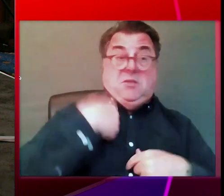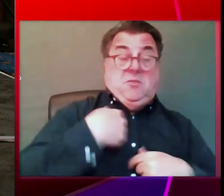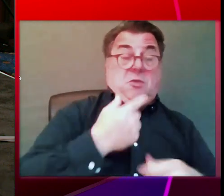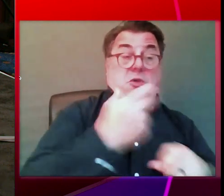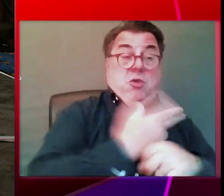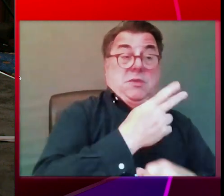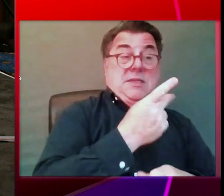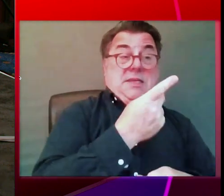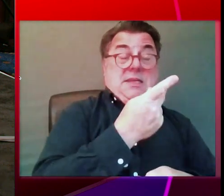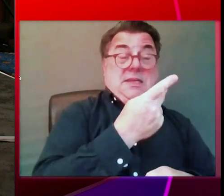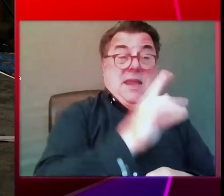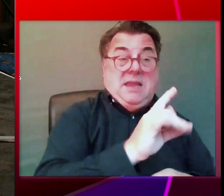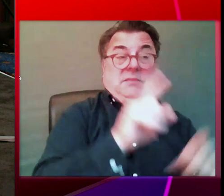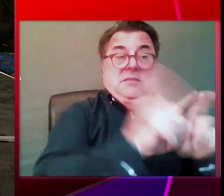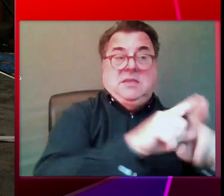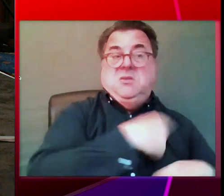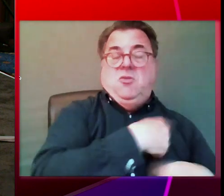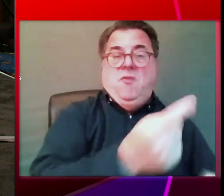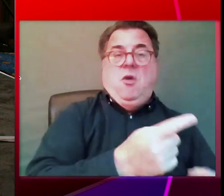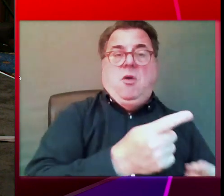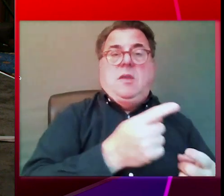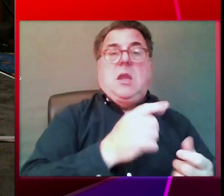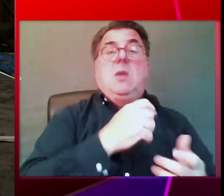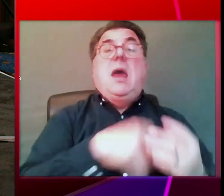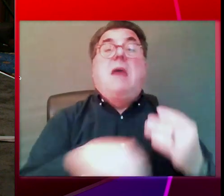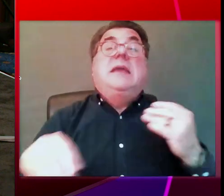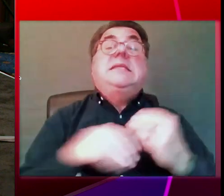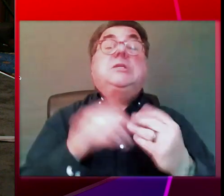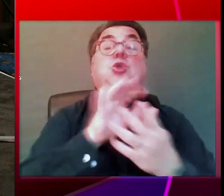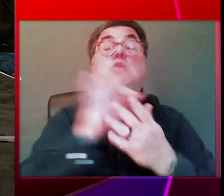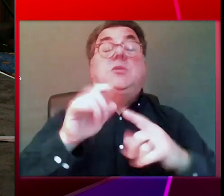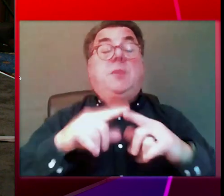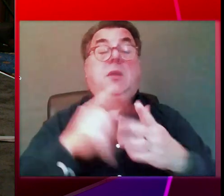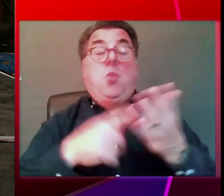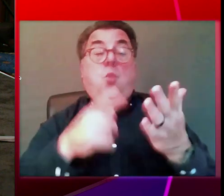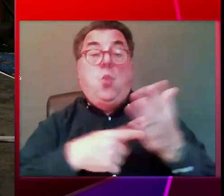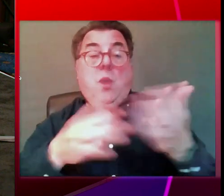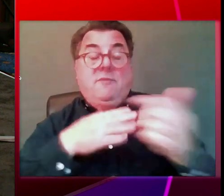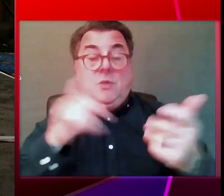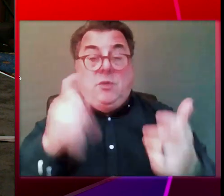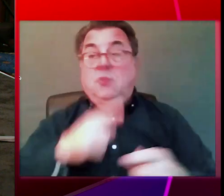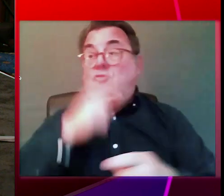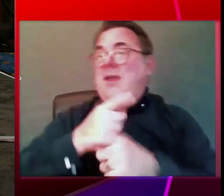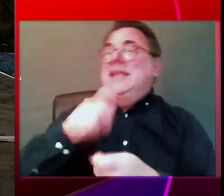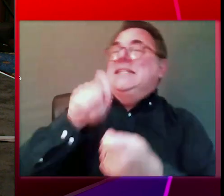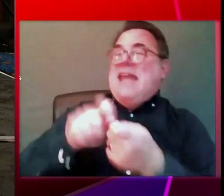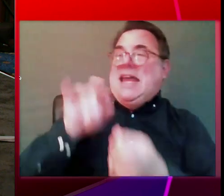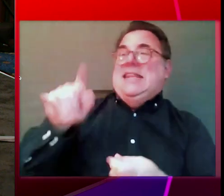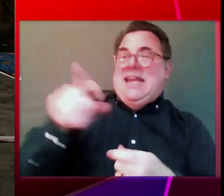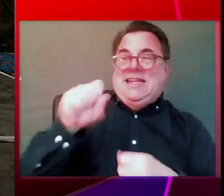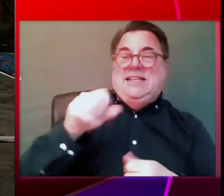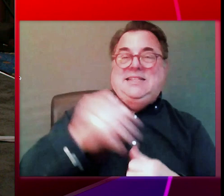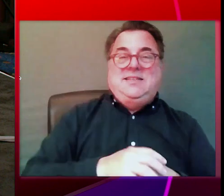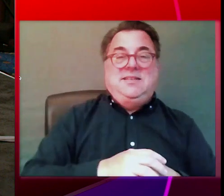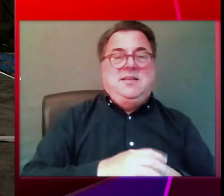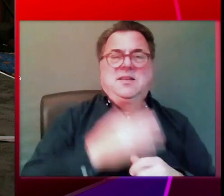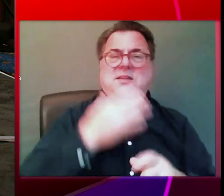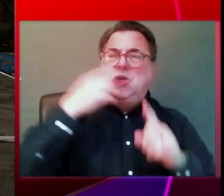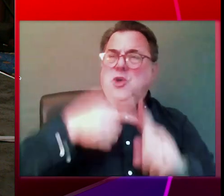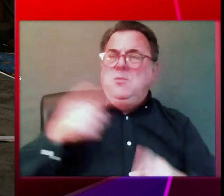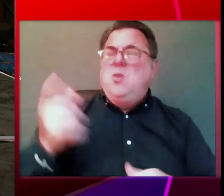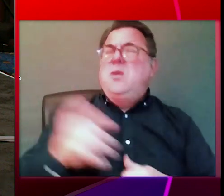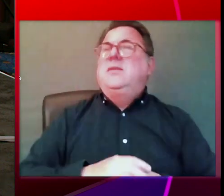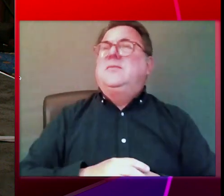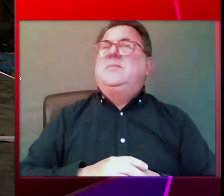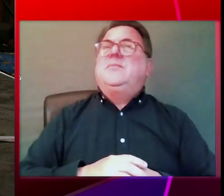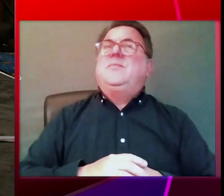XKS. You've got choice depending on what your needs and requirements are. You got it, that's absolutely right. Yeah. And that's a really good point, Chad. You know, this is